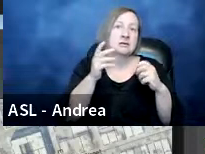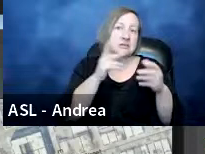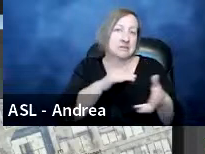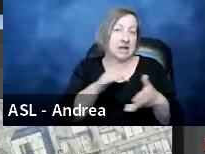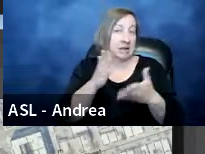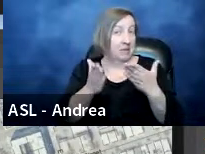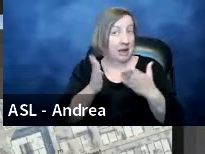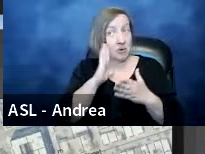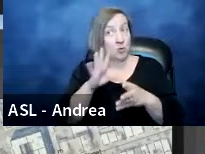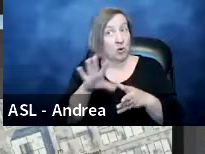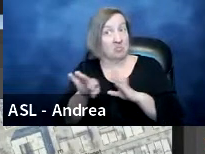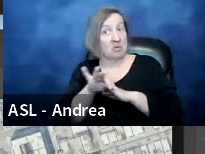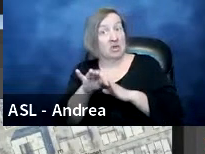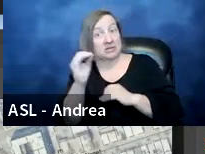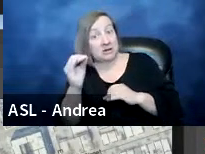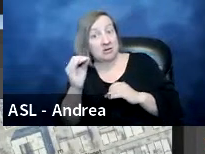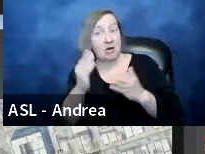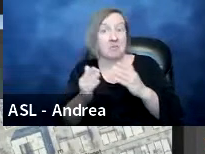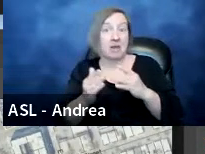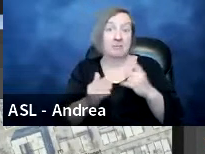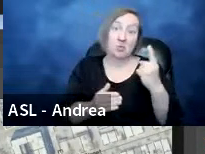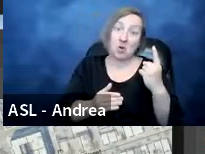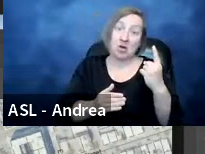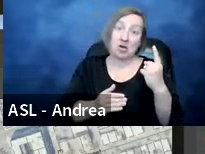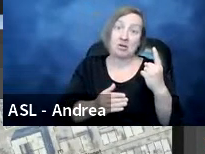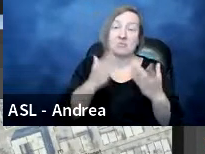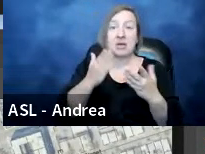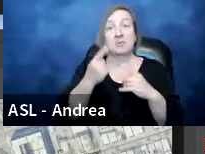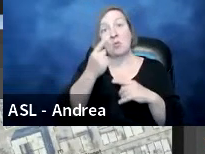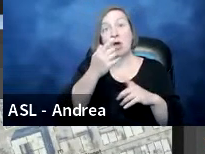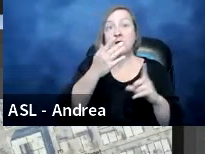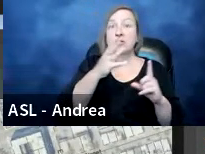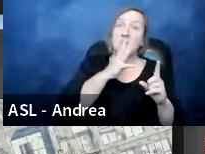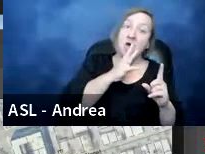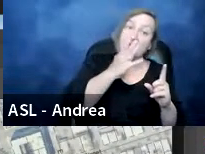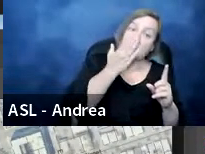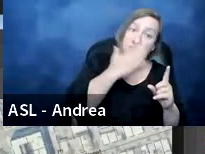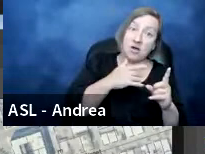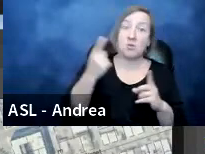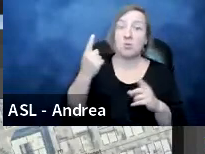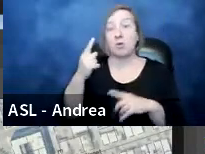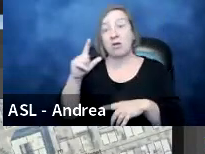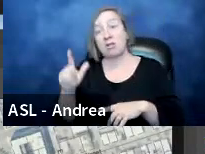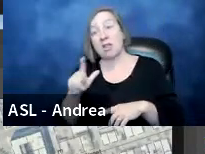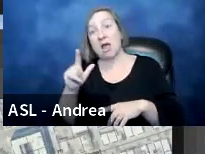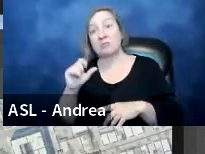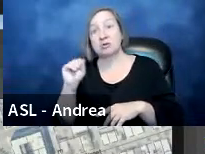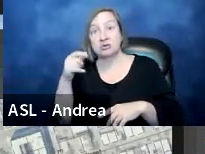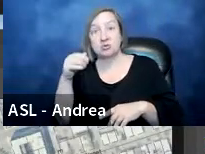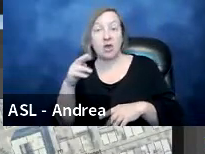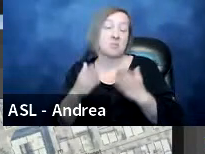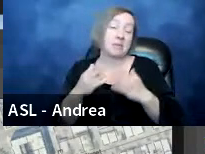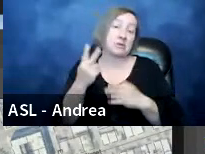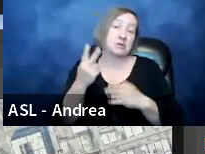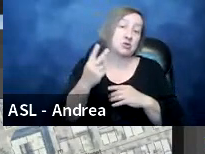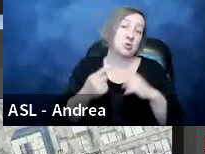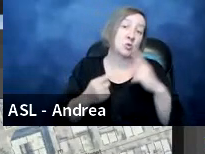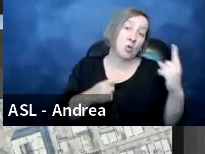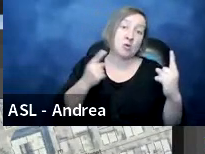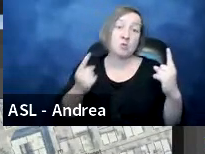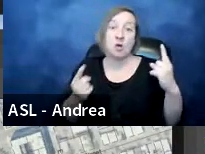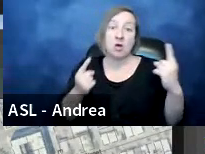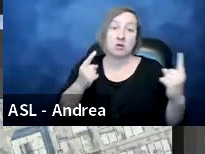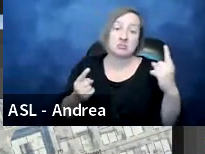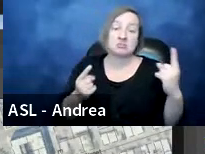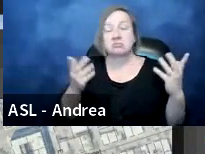rides, or 1, for instance, 1 at waterfront, or 1 at Library Square, or 2, 1 at waterfront and 1 at